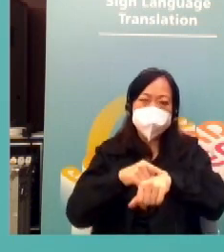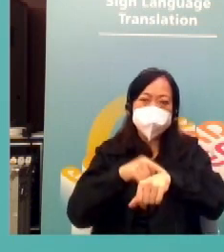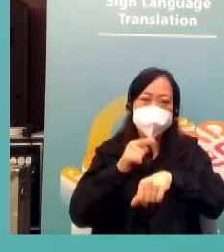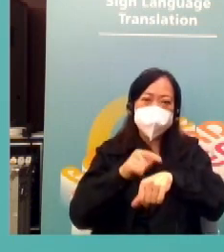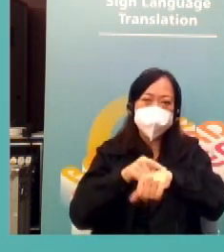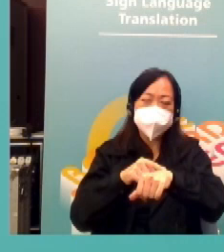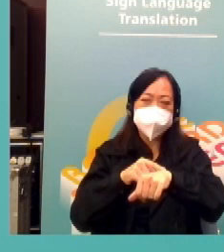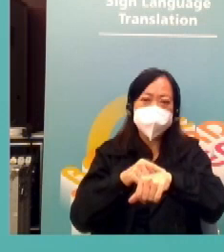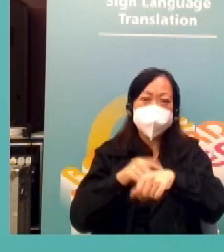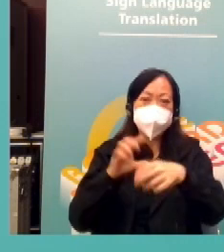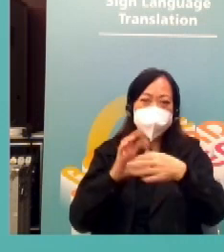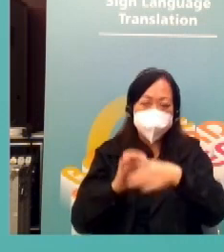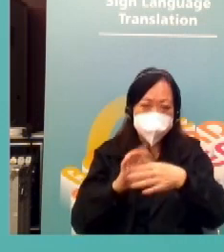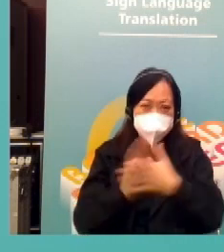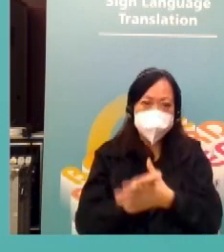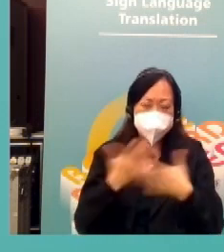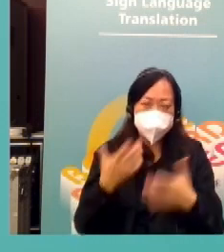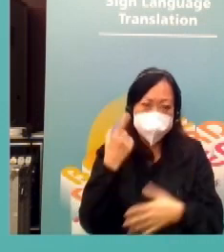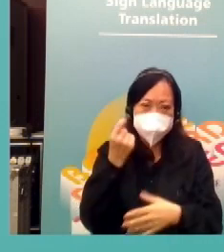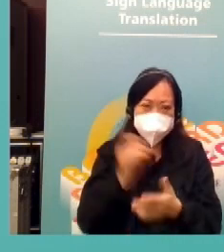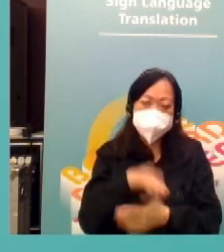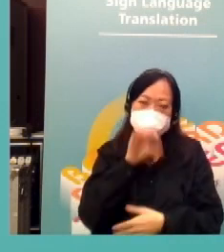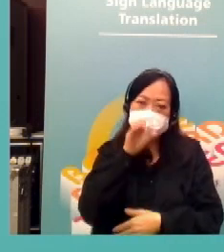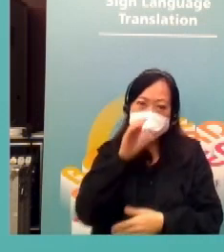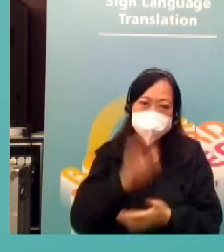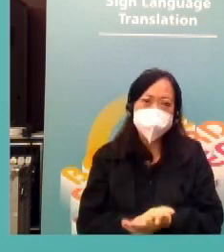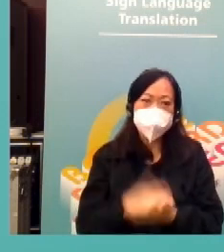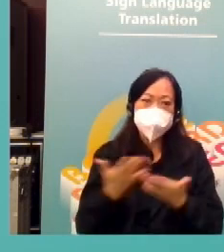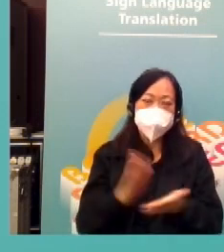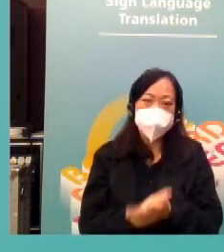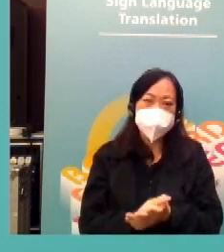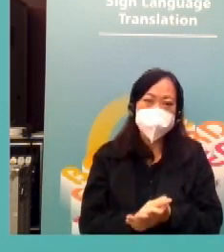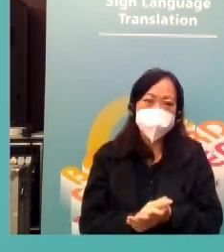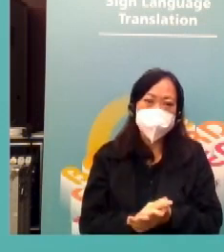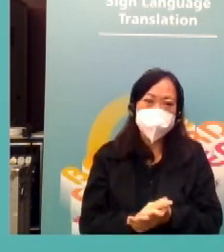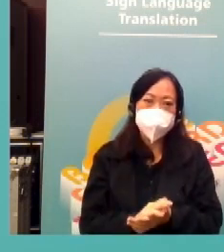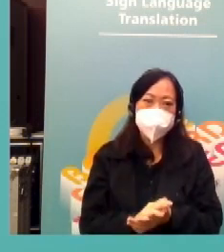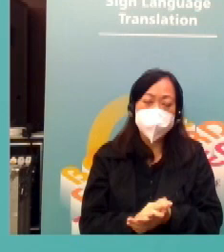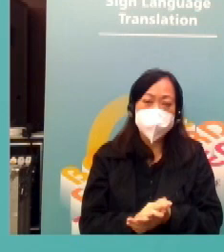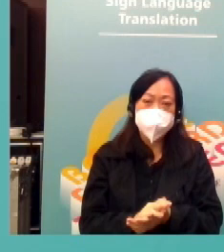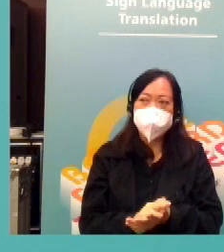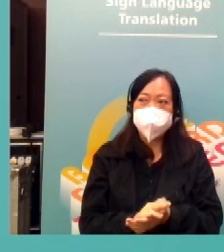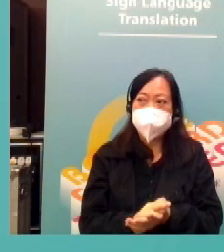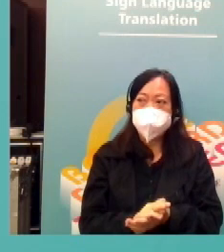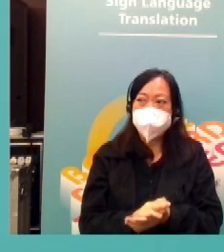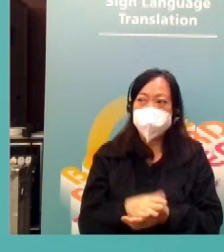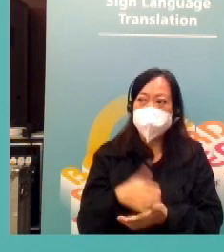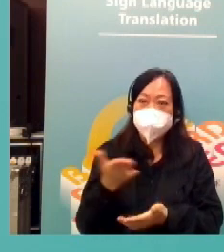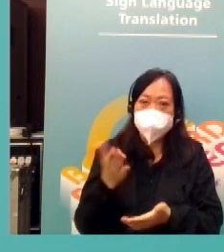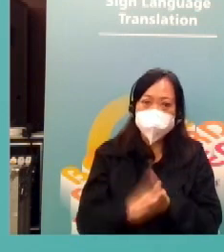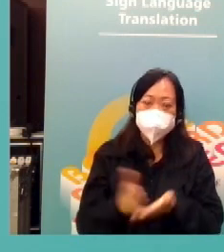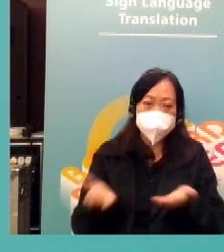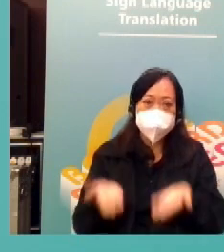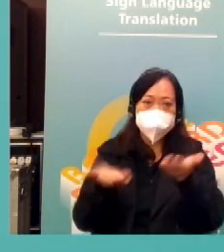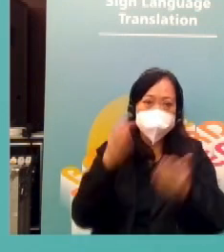brief question for Chen Yao and see whether you could share with us. You have provide a very innovative collaborative model for